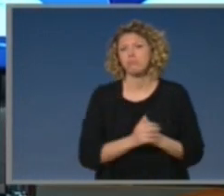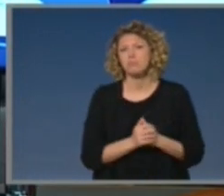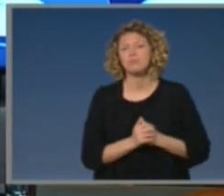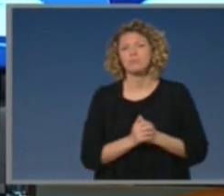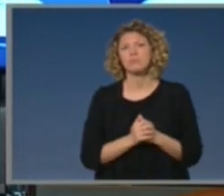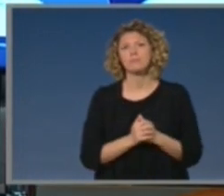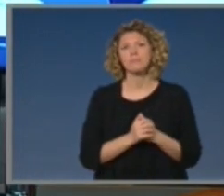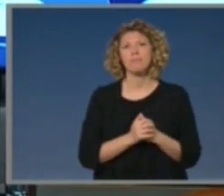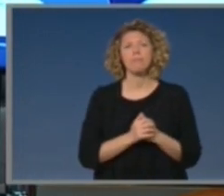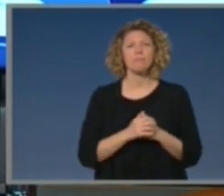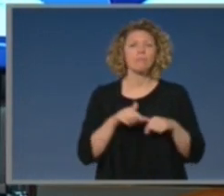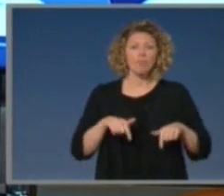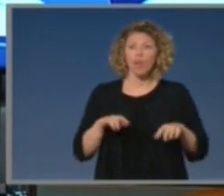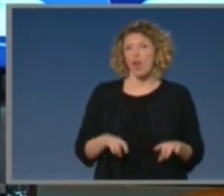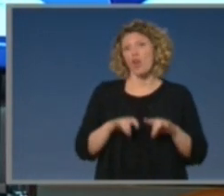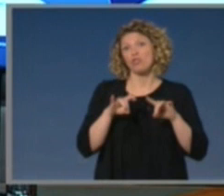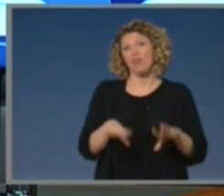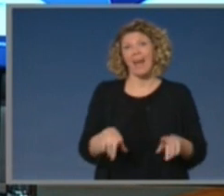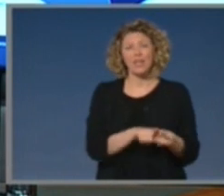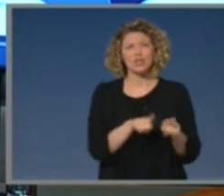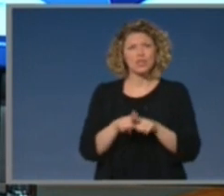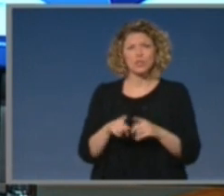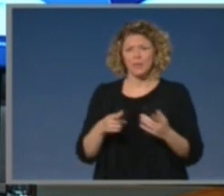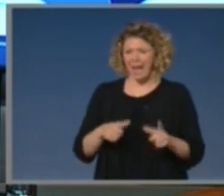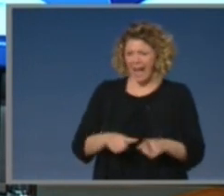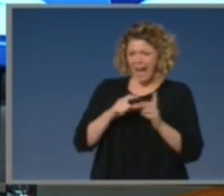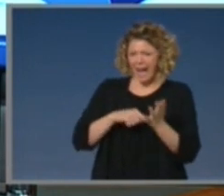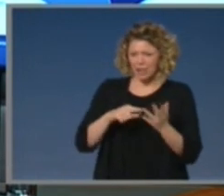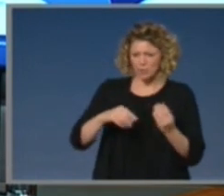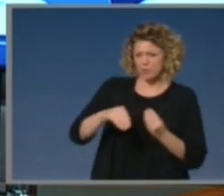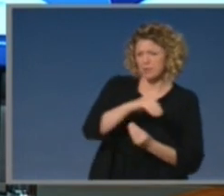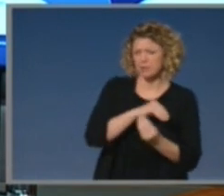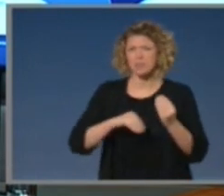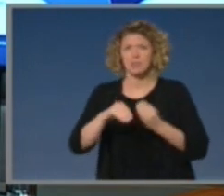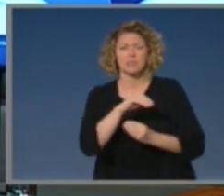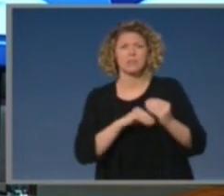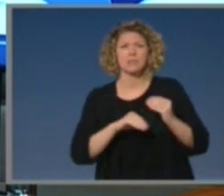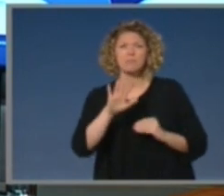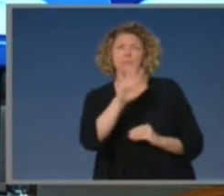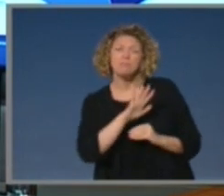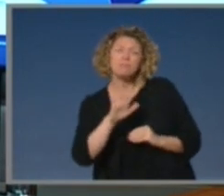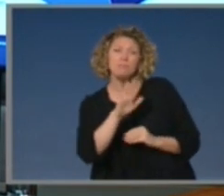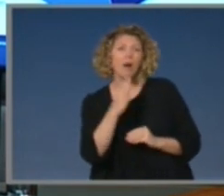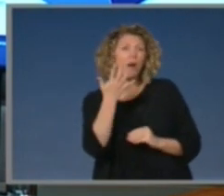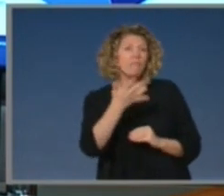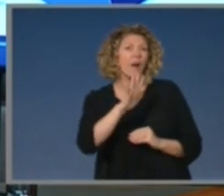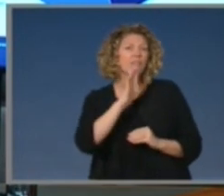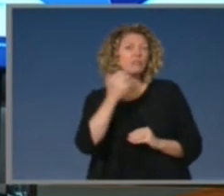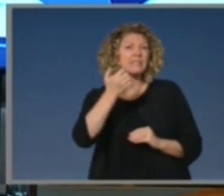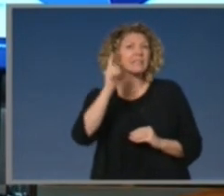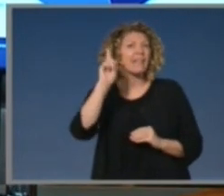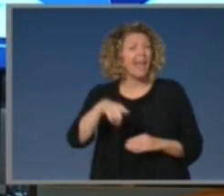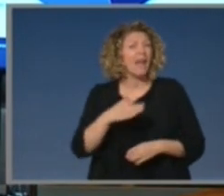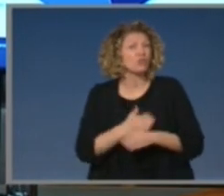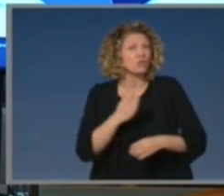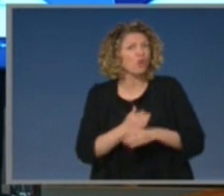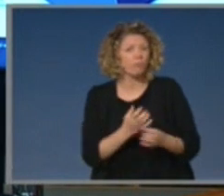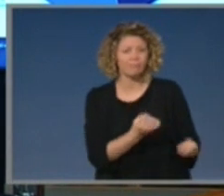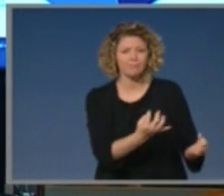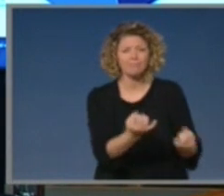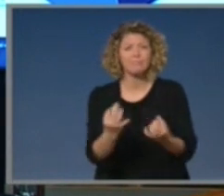on flow-ons from these changes of around 4 percentage points, and that equates to some 516,000 jobs. And when it comes